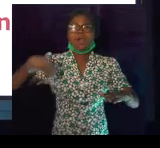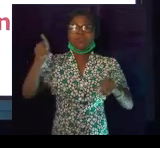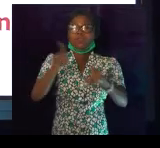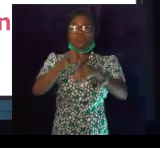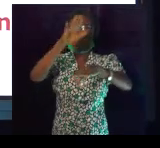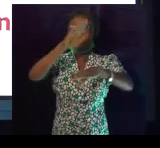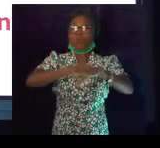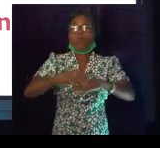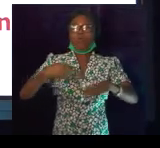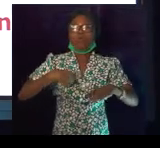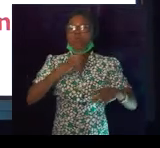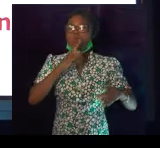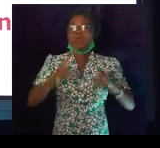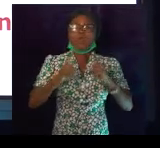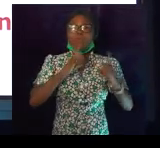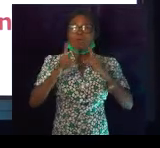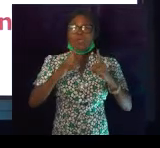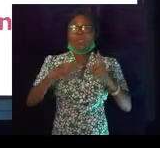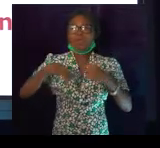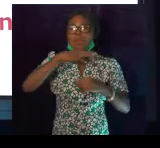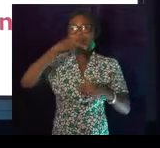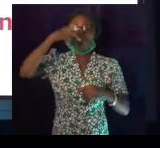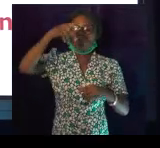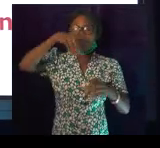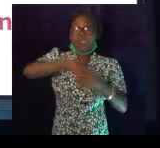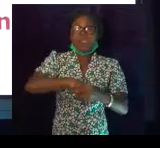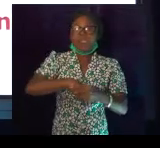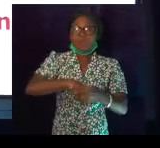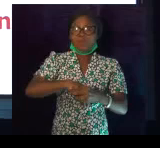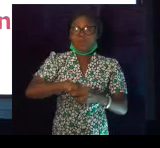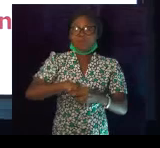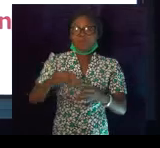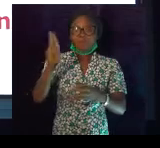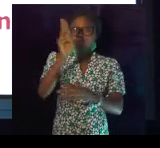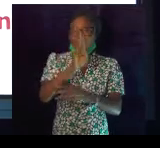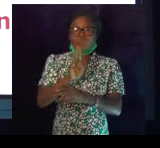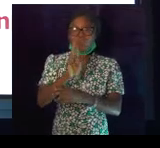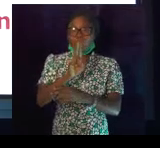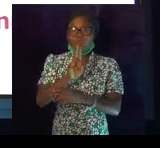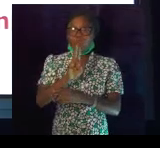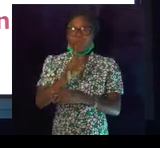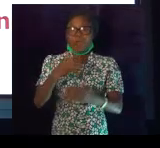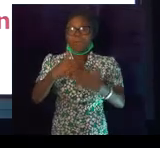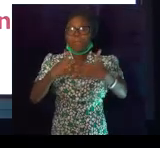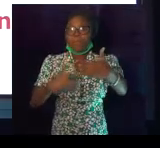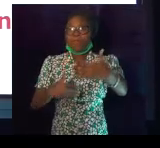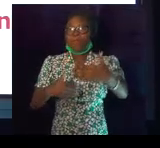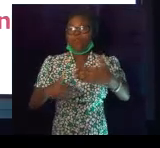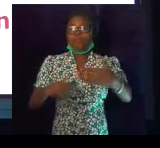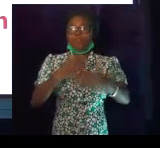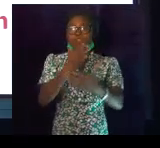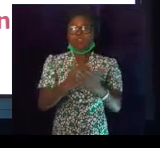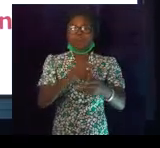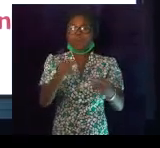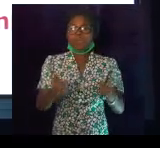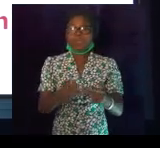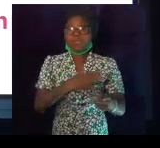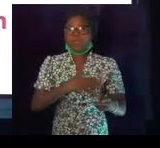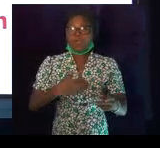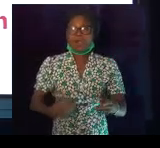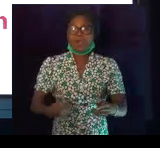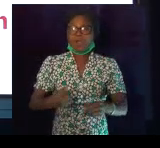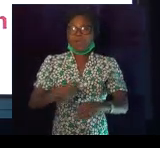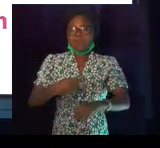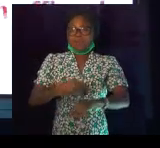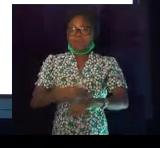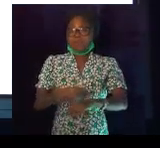and so on. We're talking about the preposition in, used before some places